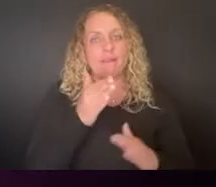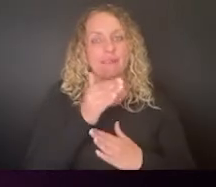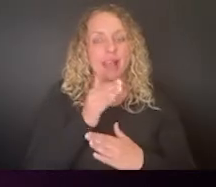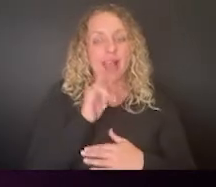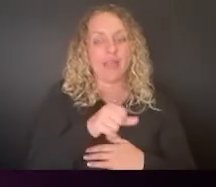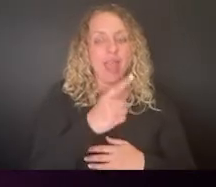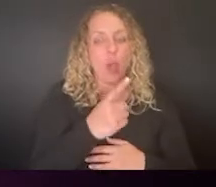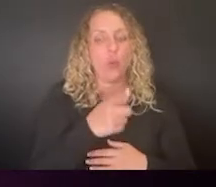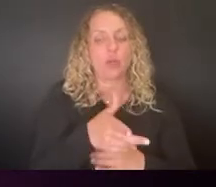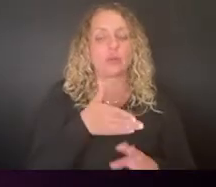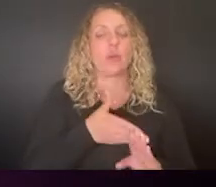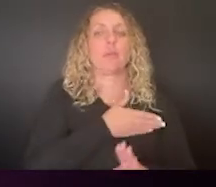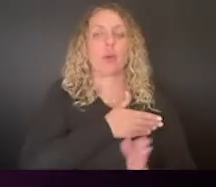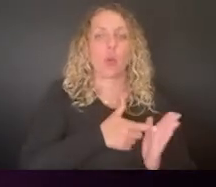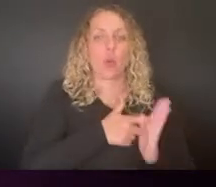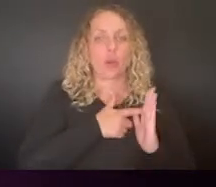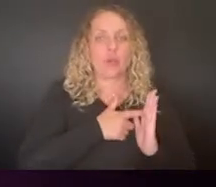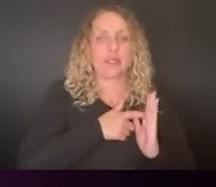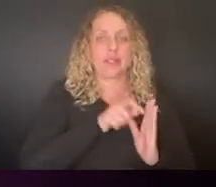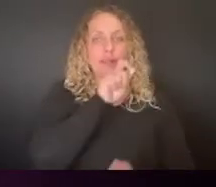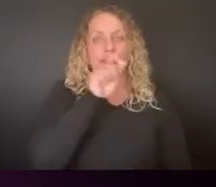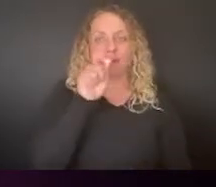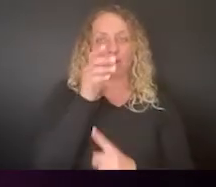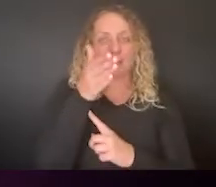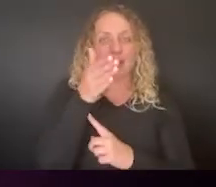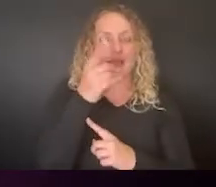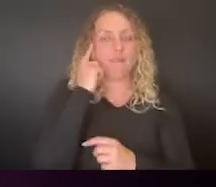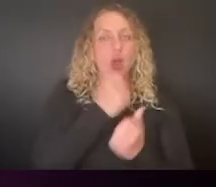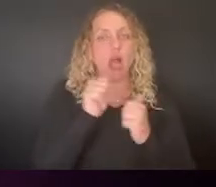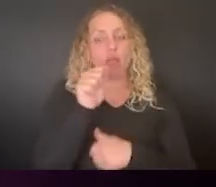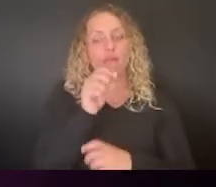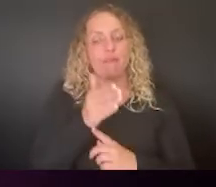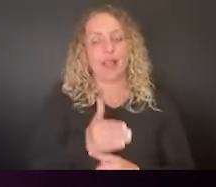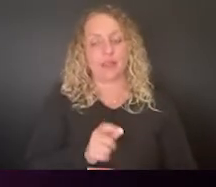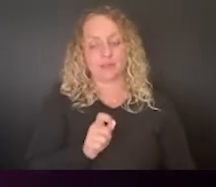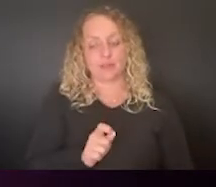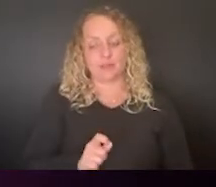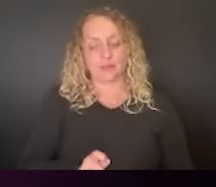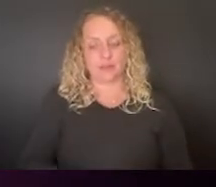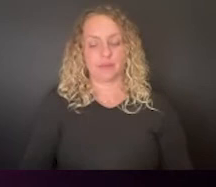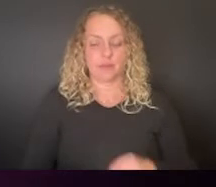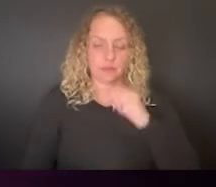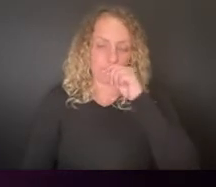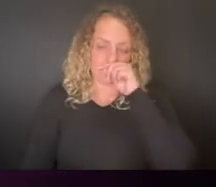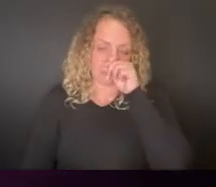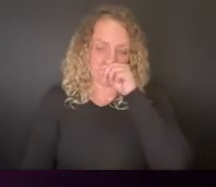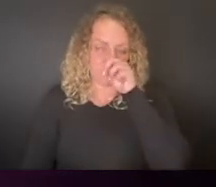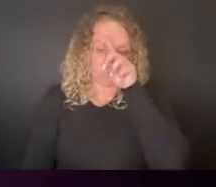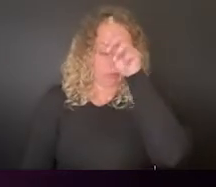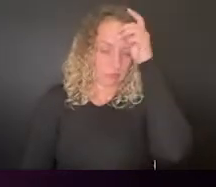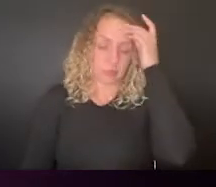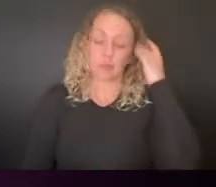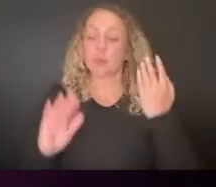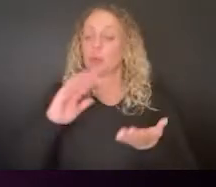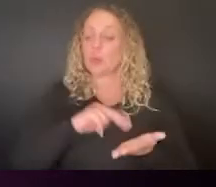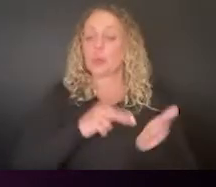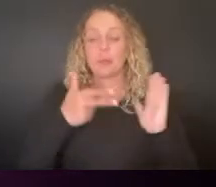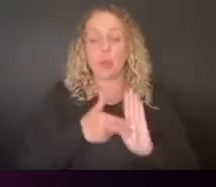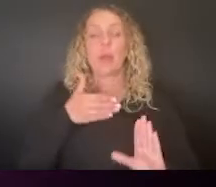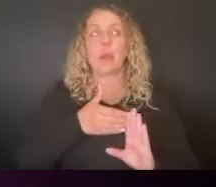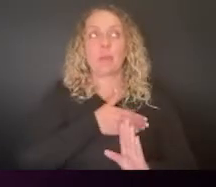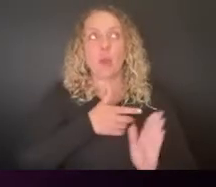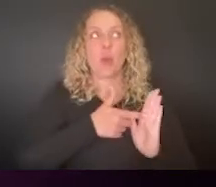that all our other flags were dependent upon was the Enable 2021 Rebrand flag. And this flag was a prerequisite